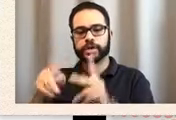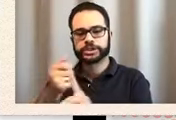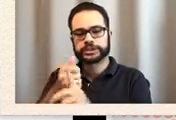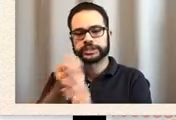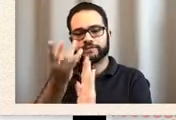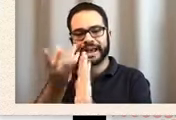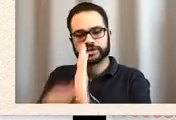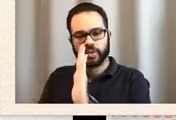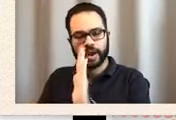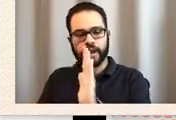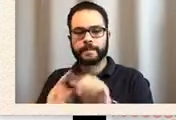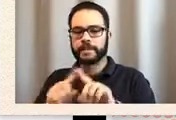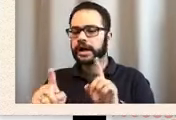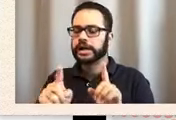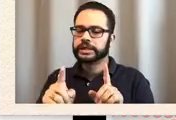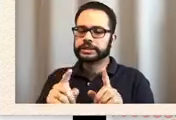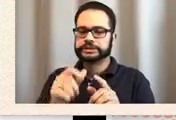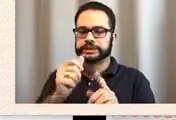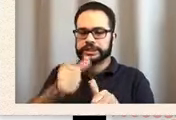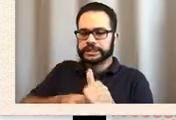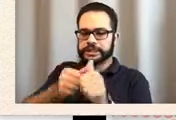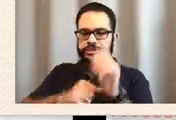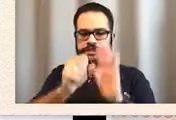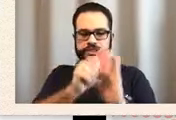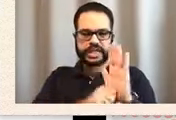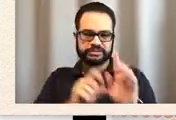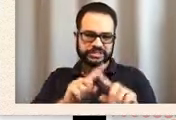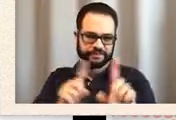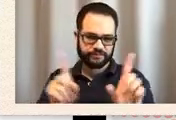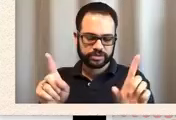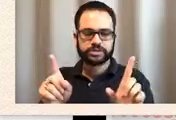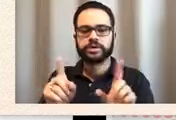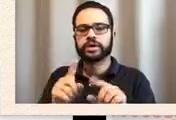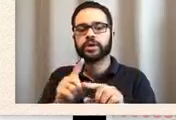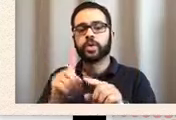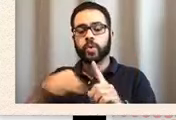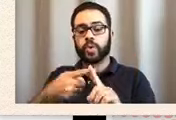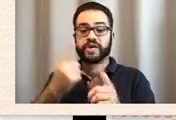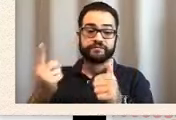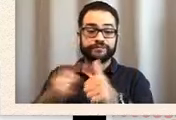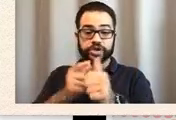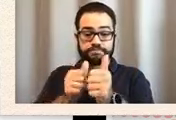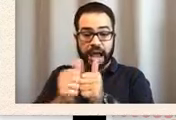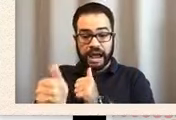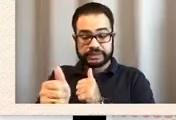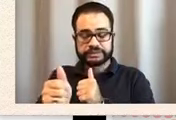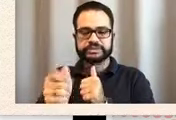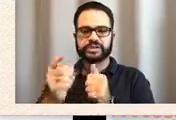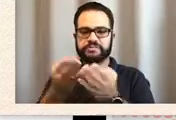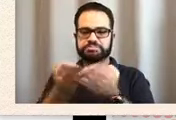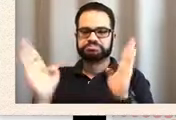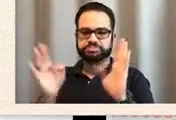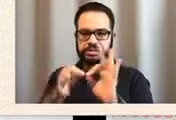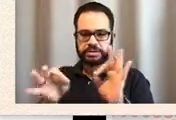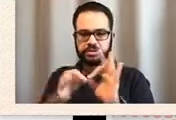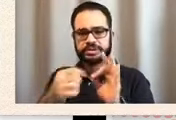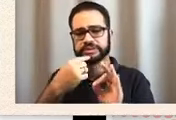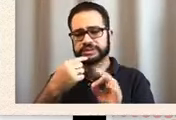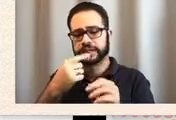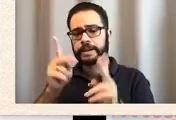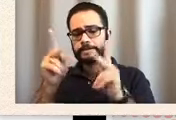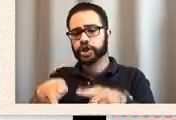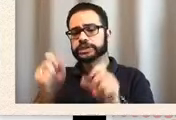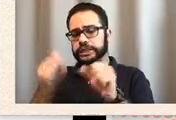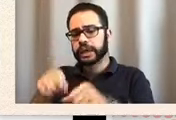state. When this first passed, there was some broad language that allowed Medicaid to make a claim on an ABLE account if a beneficiary passed